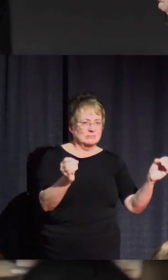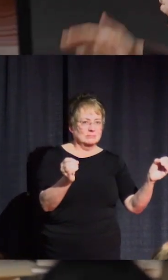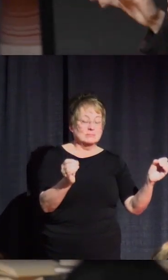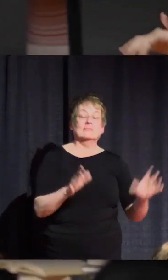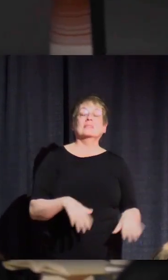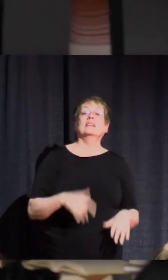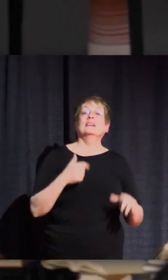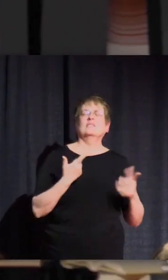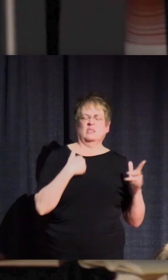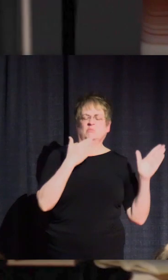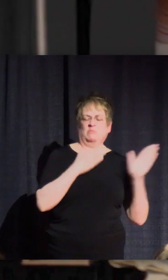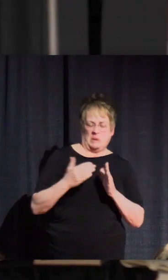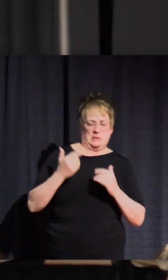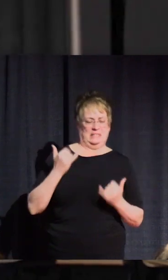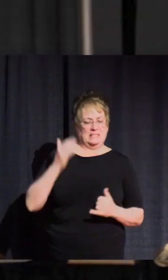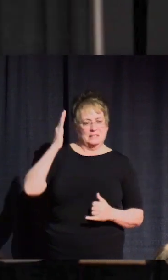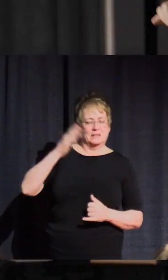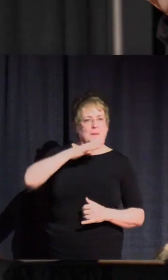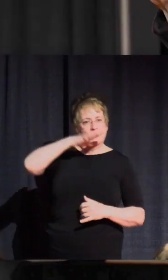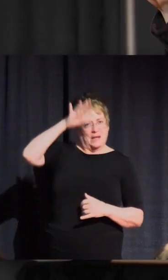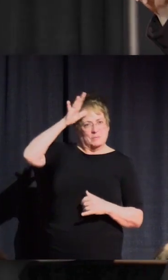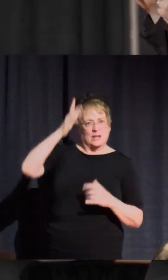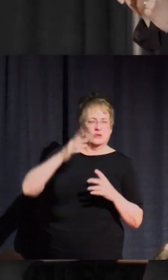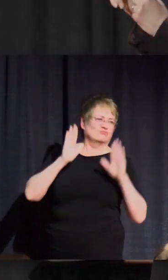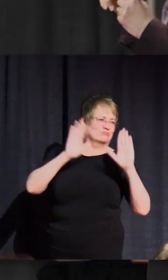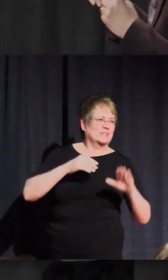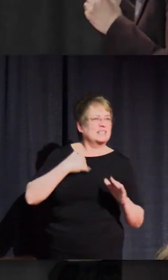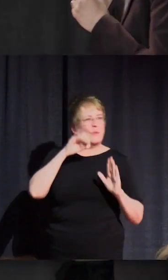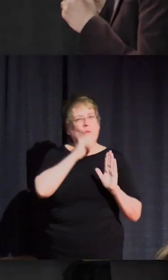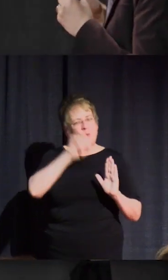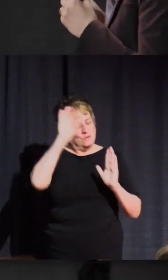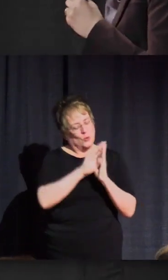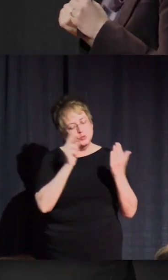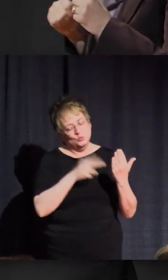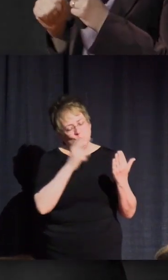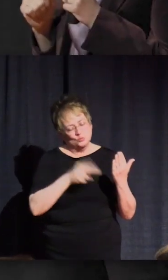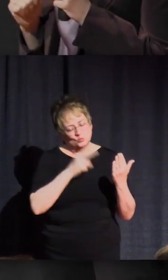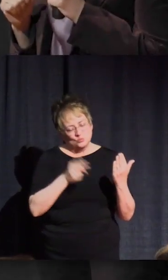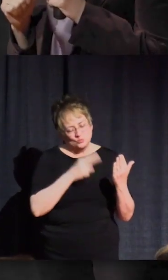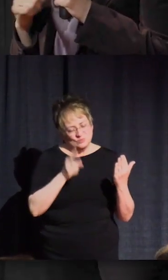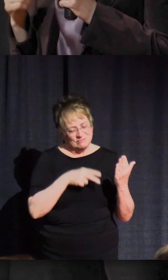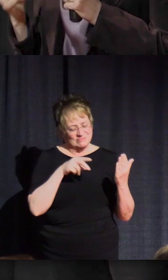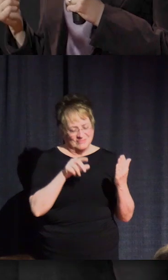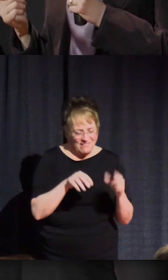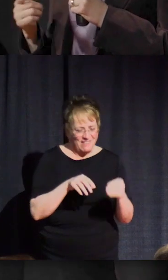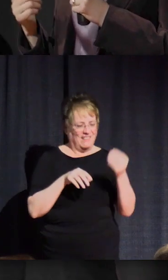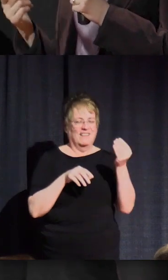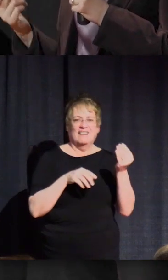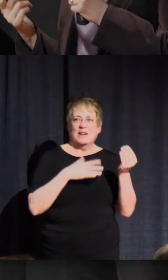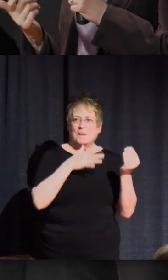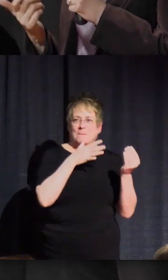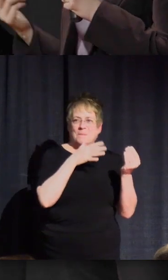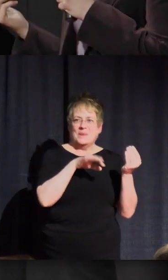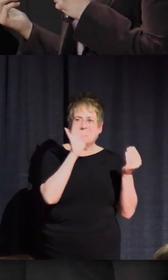You know, in preparation for this talk, my parents were great. They went through all their old photos. And in this process, my